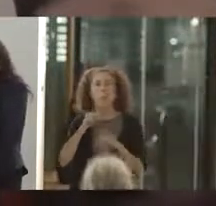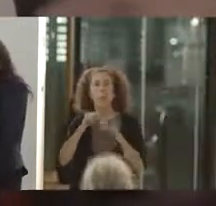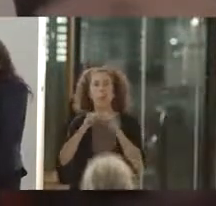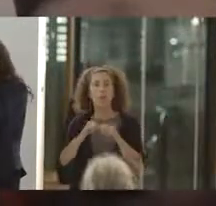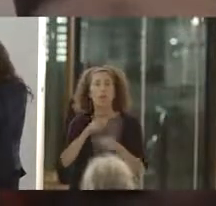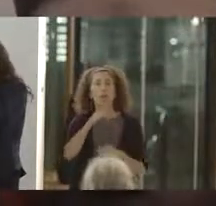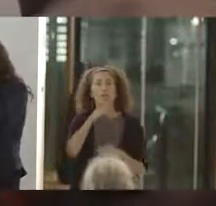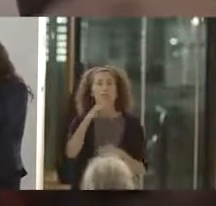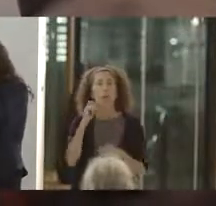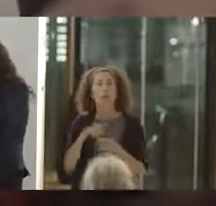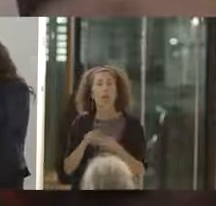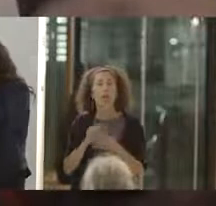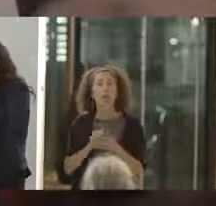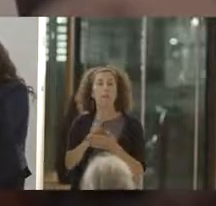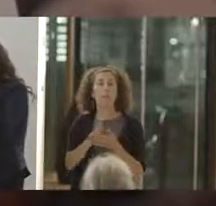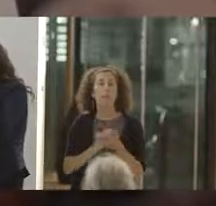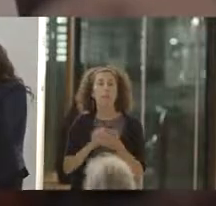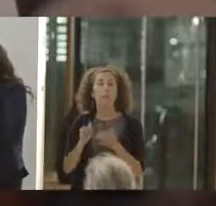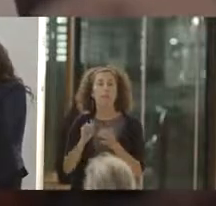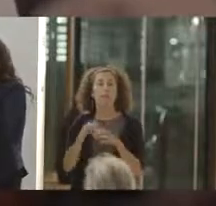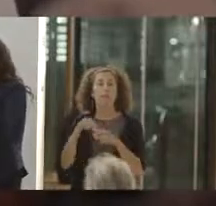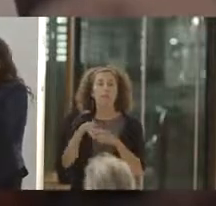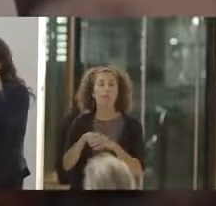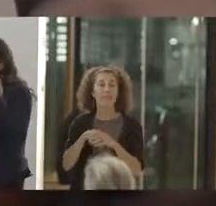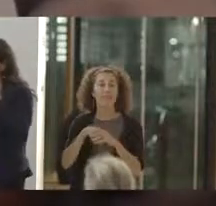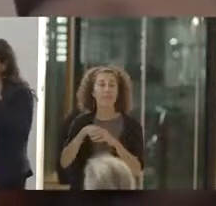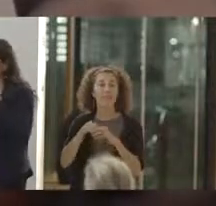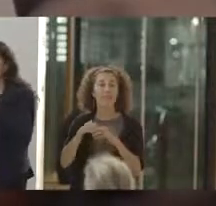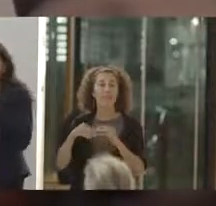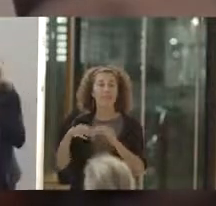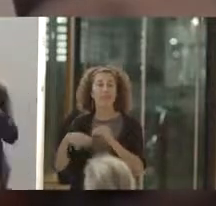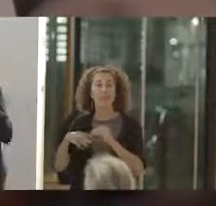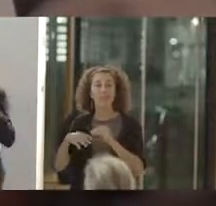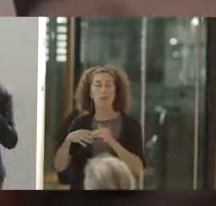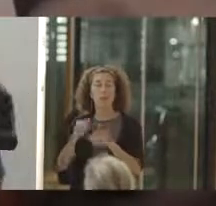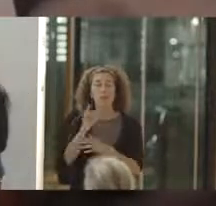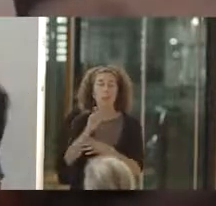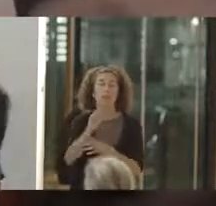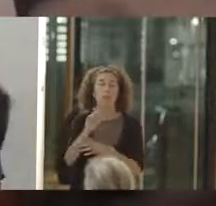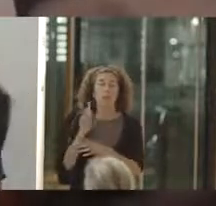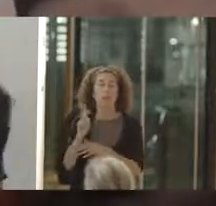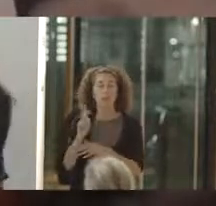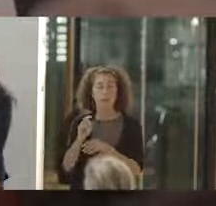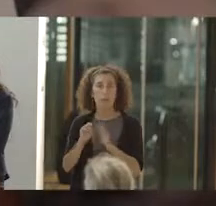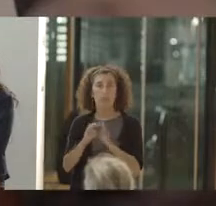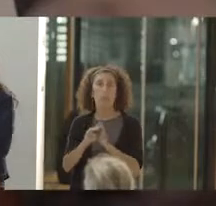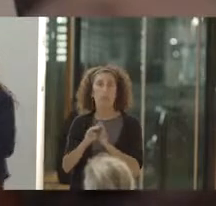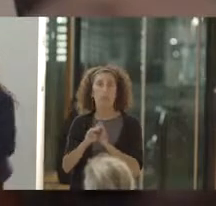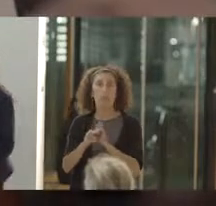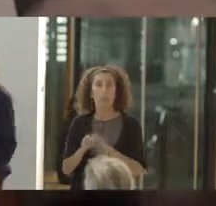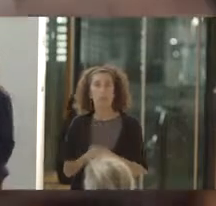So as part of the what's called interior drainage modeling and analysis, we are looking to see under several different types